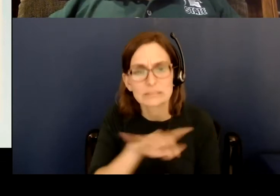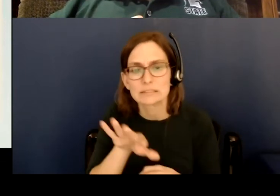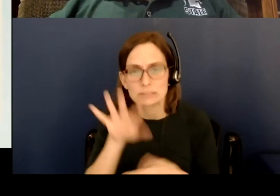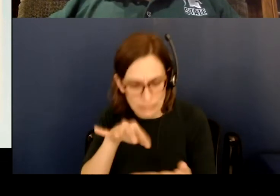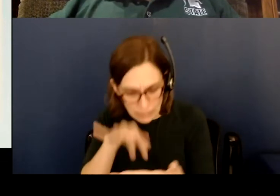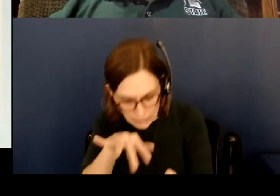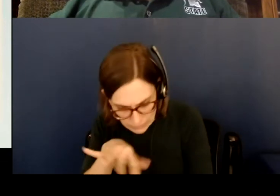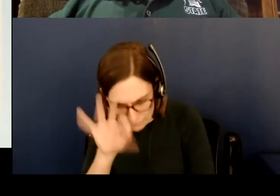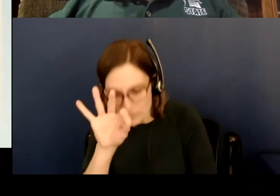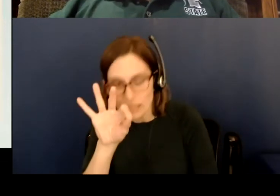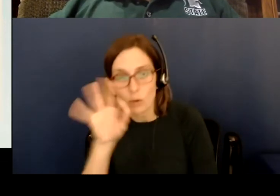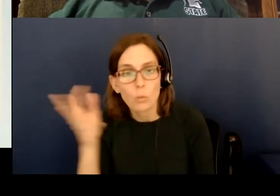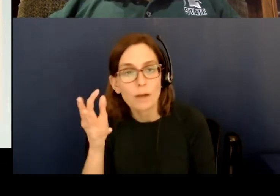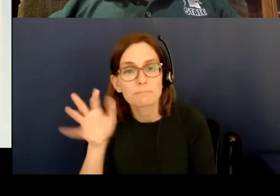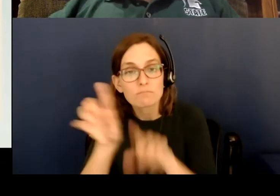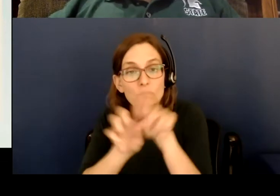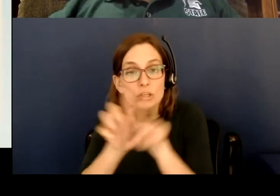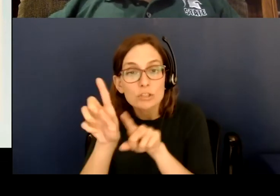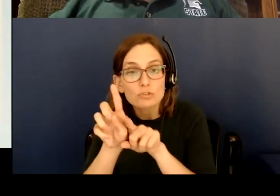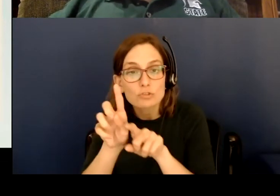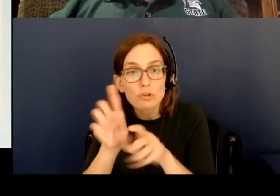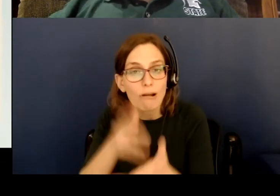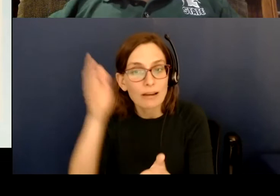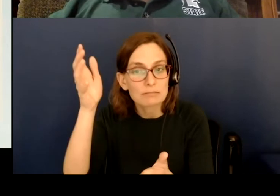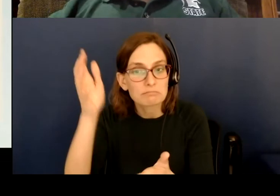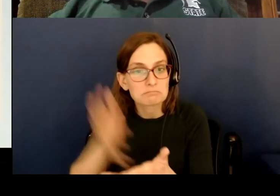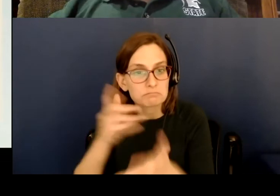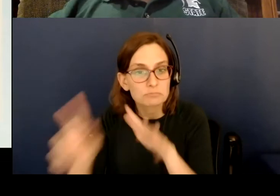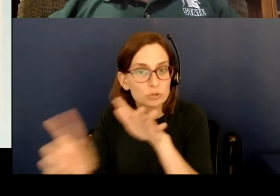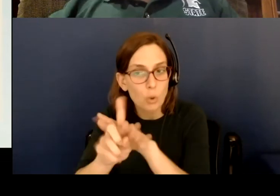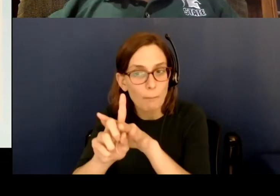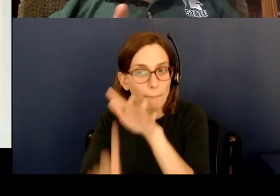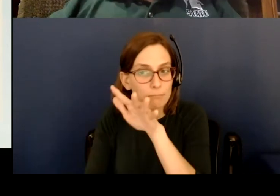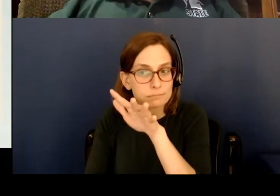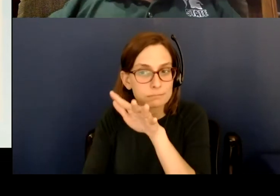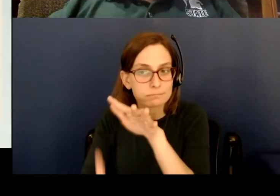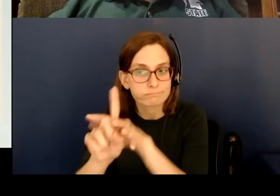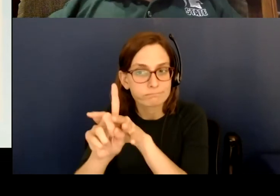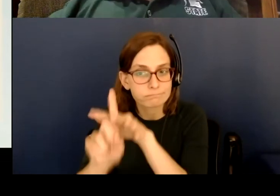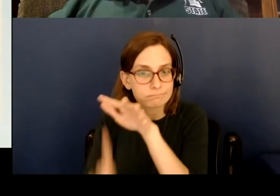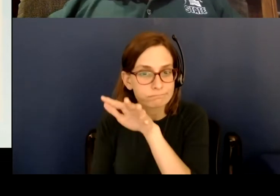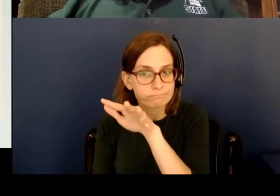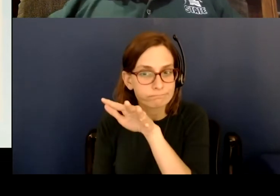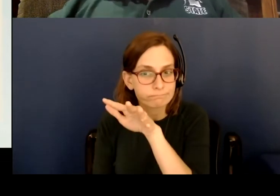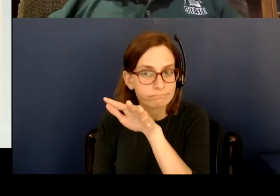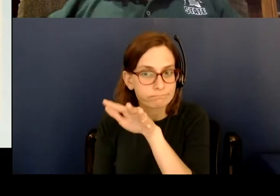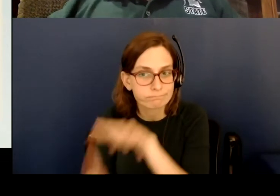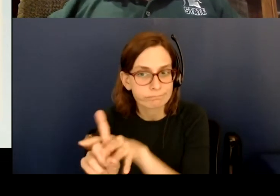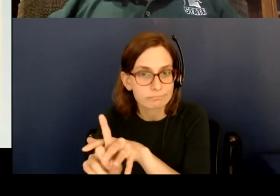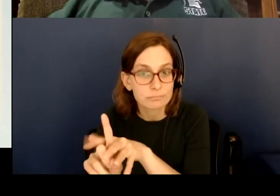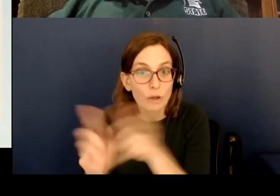that a star regularly appeared there and then disappeared and then reappeared